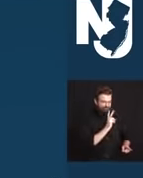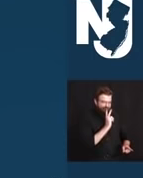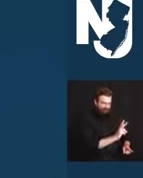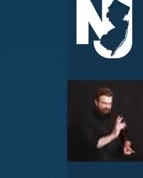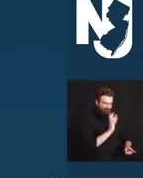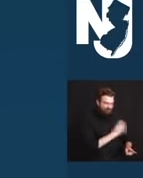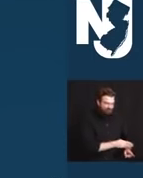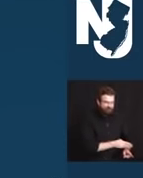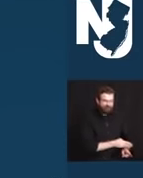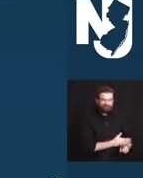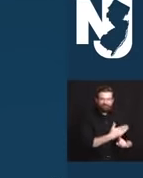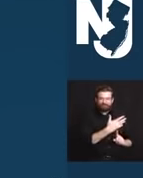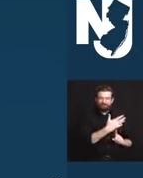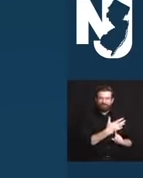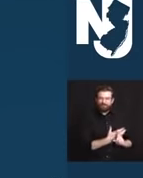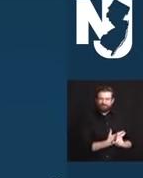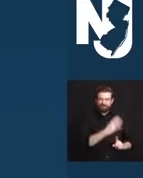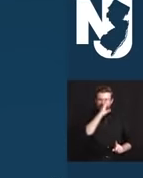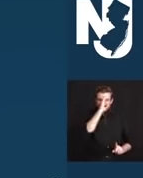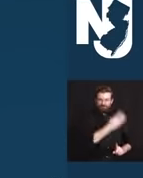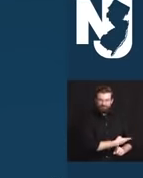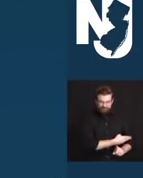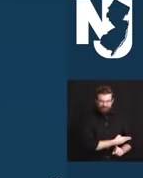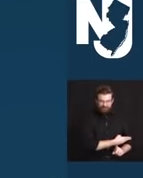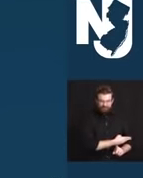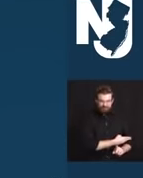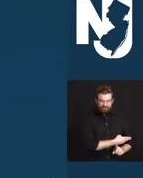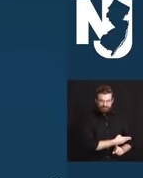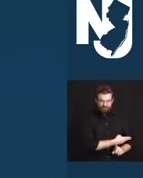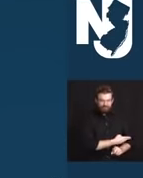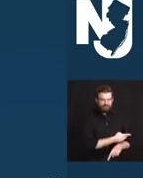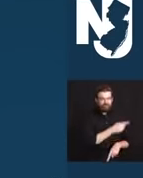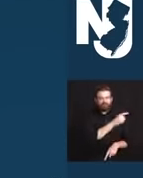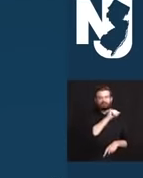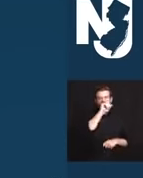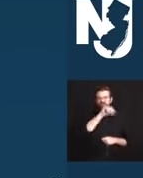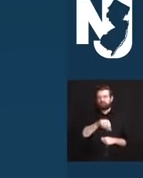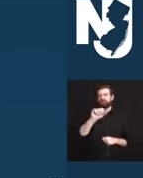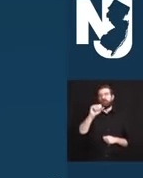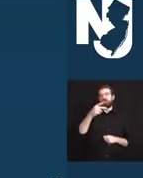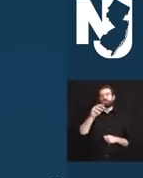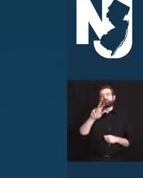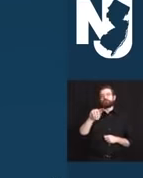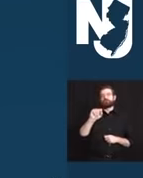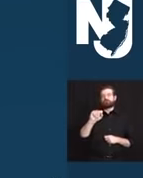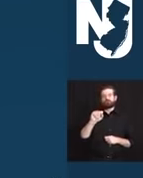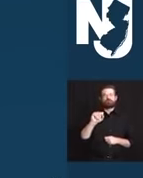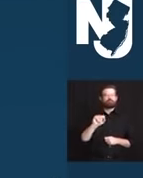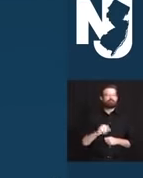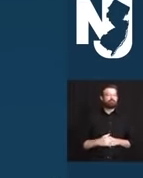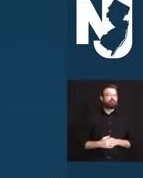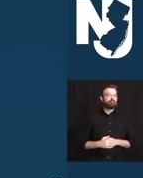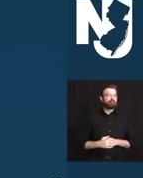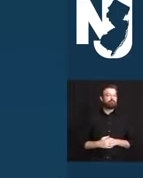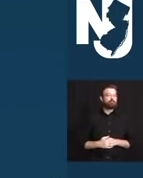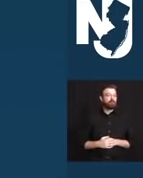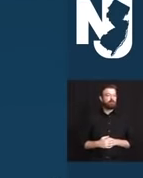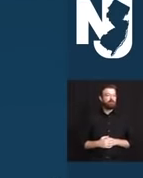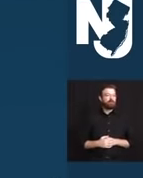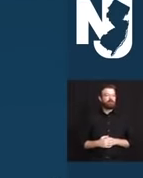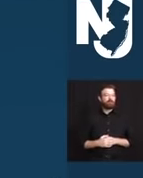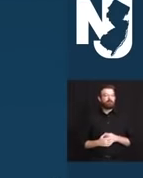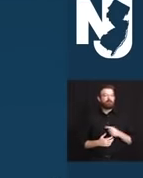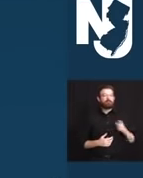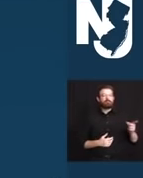son, Graham. He loved sports. It was an eclectic mix of English soccer,